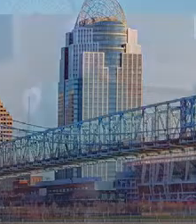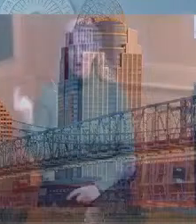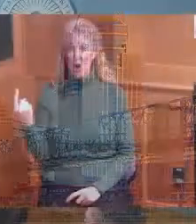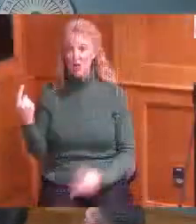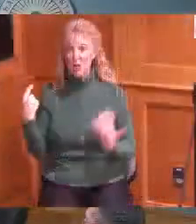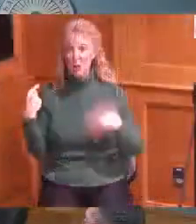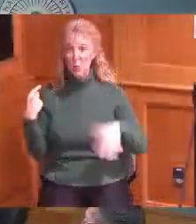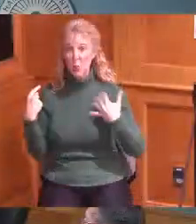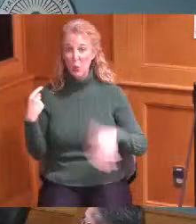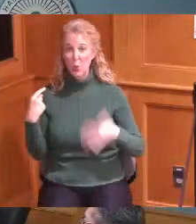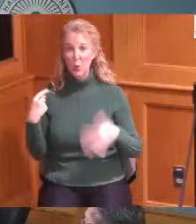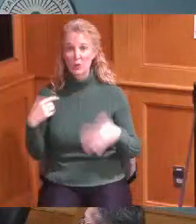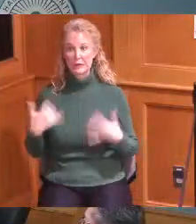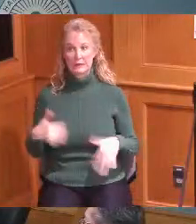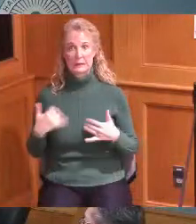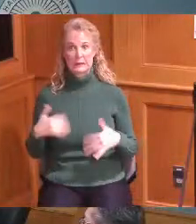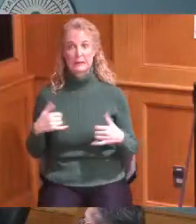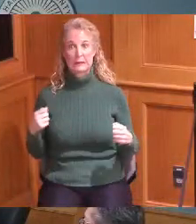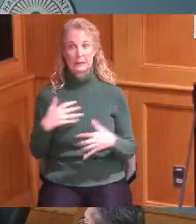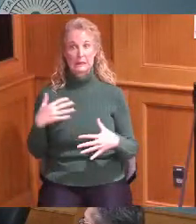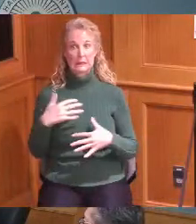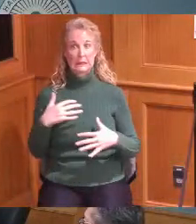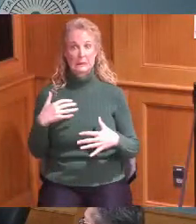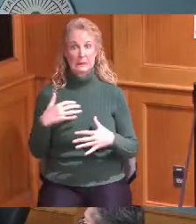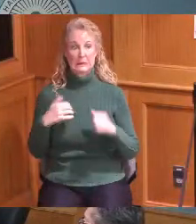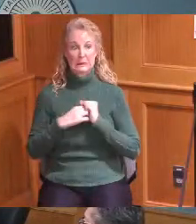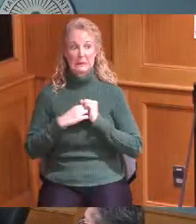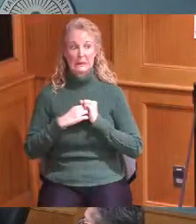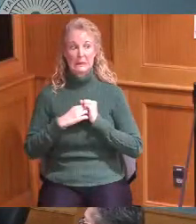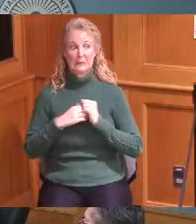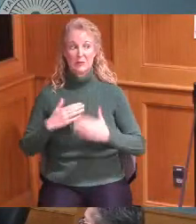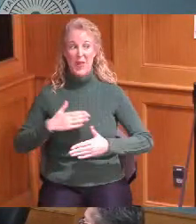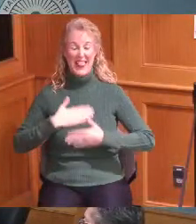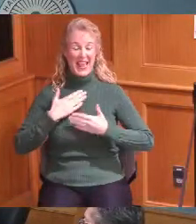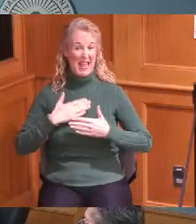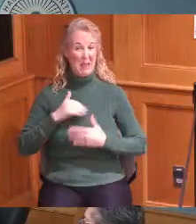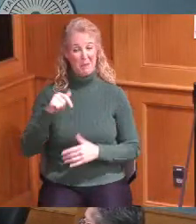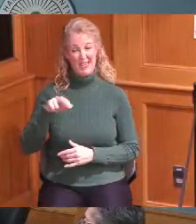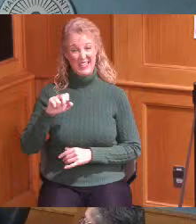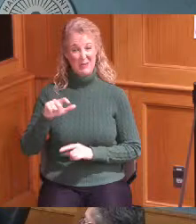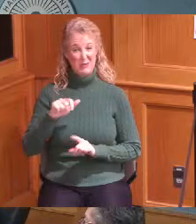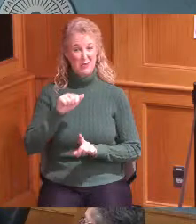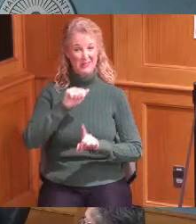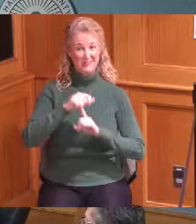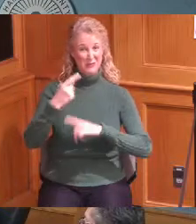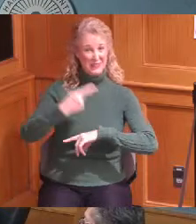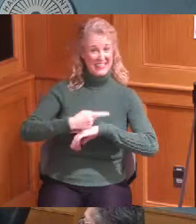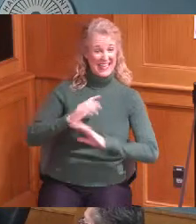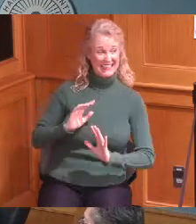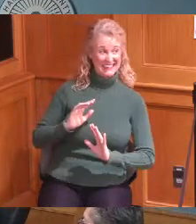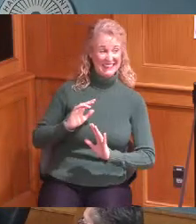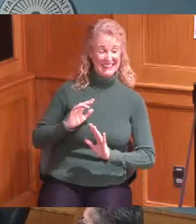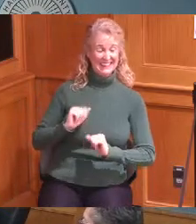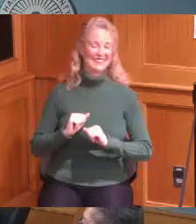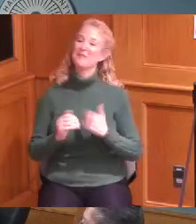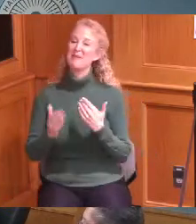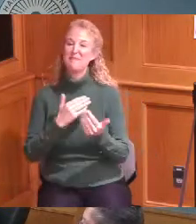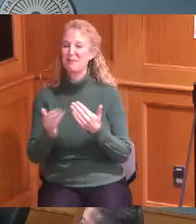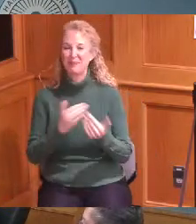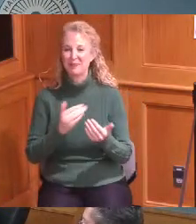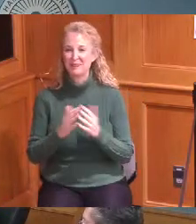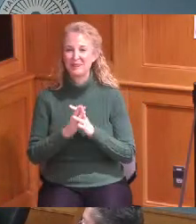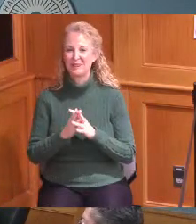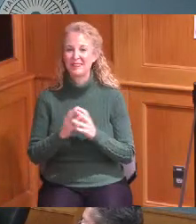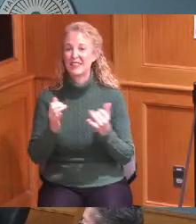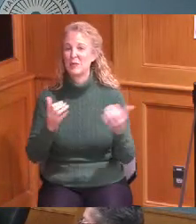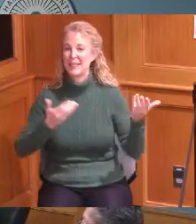1st. Yikes, I didn't realize that until this moment. Happy April Fool's Day, everyone. 2025. Before we get started,